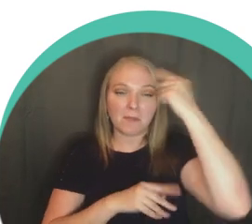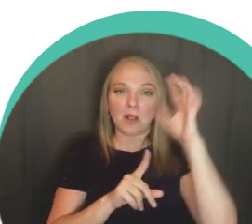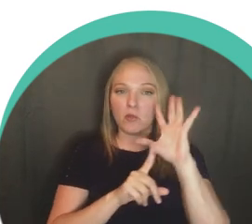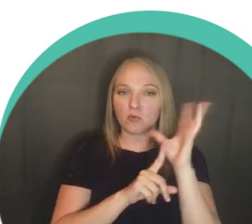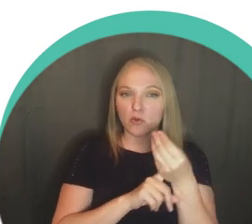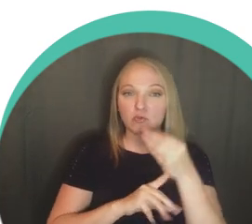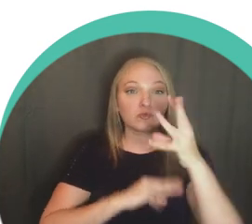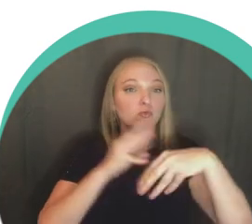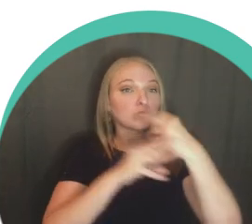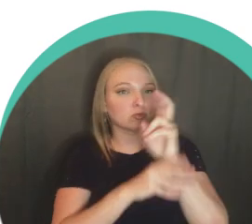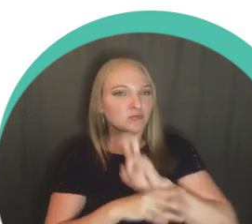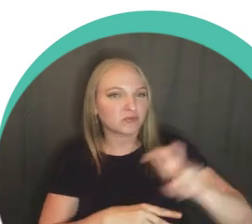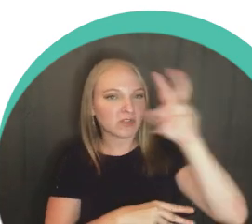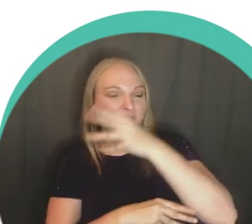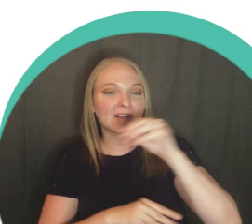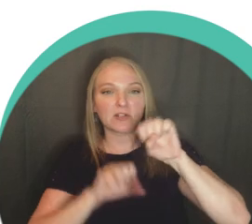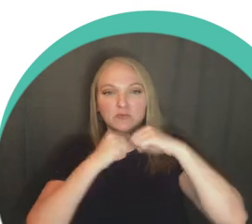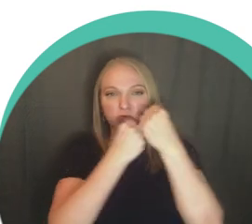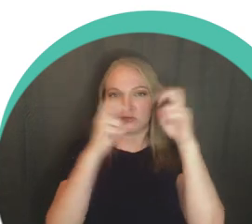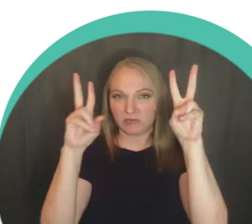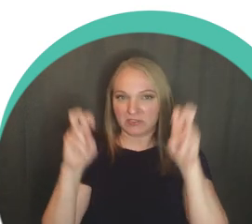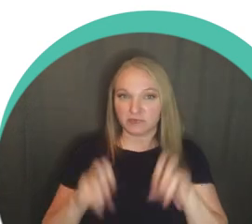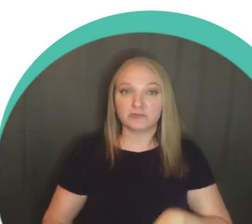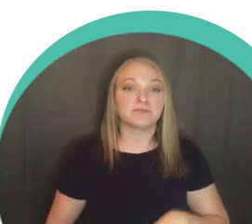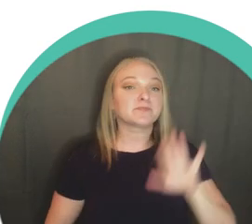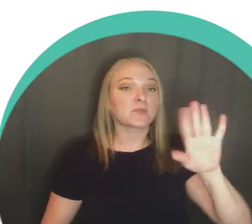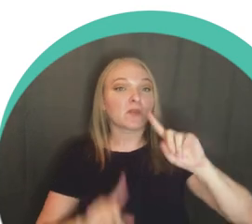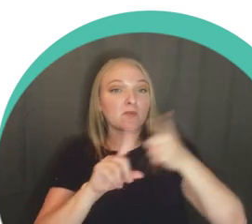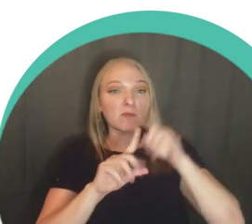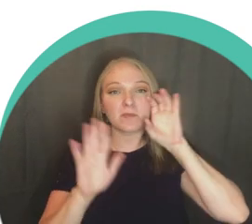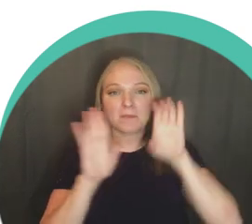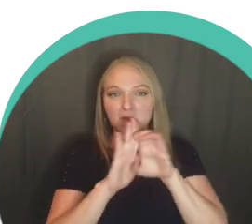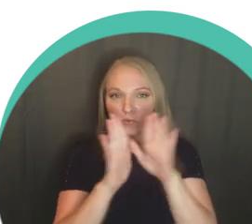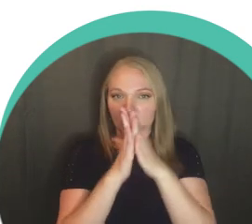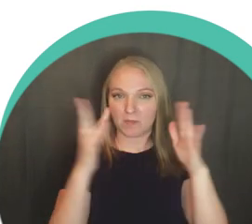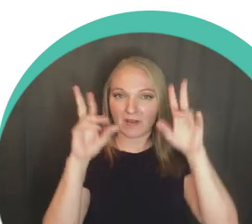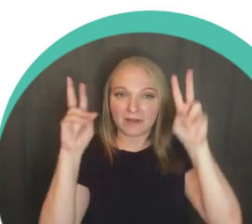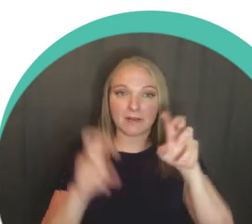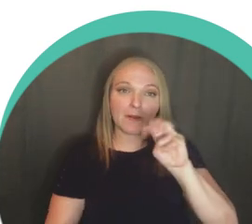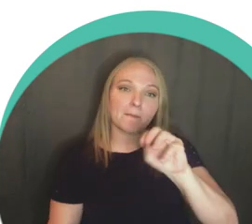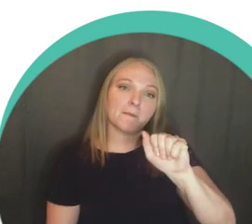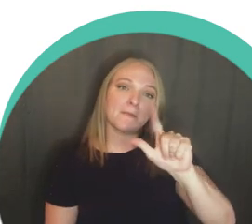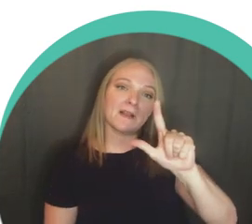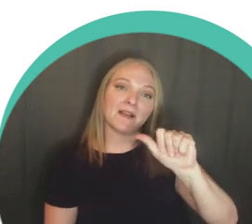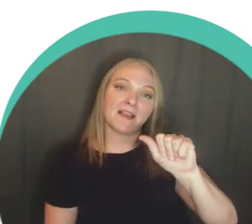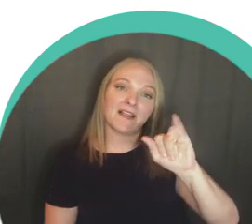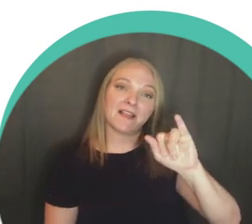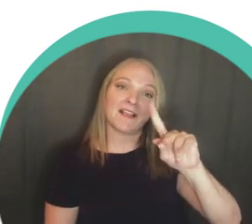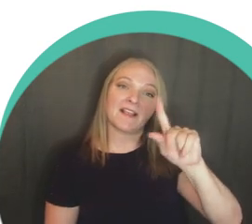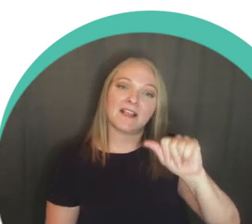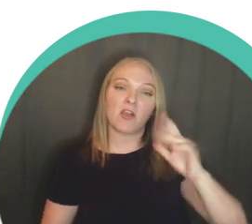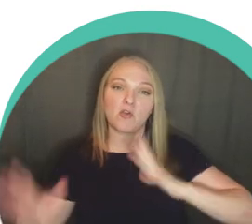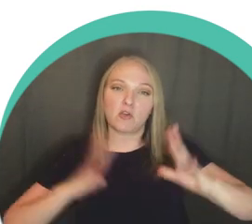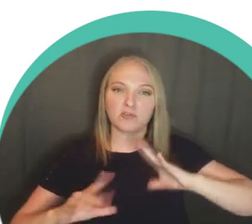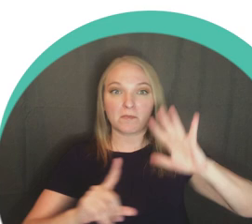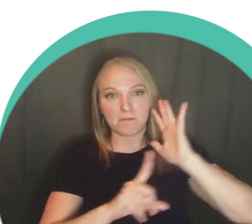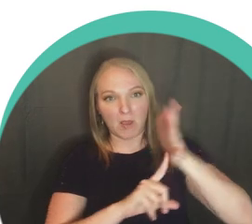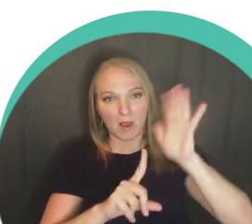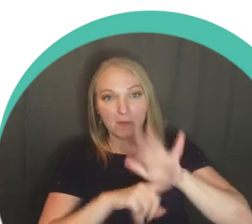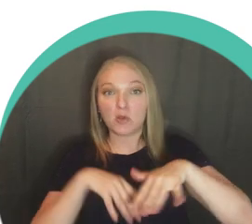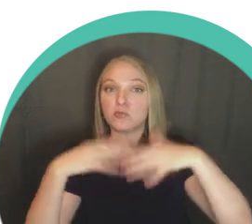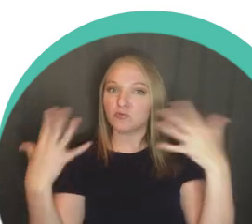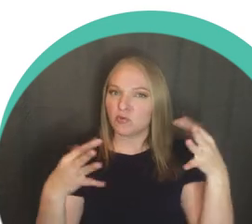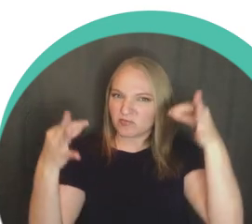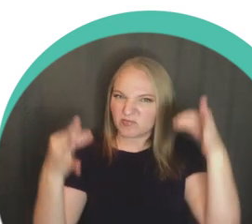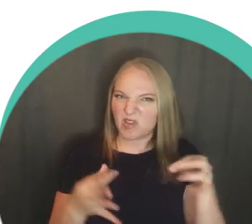Her first picture book, Malaika's Costume, was very popular. So, Nadia wrote a few more books about Malaika,